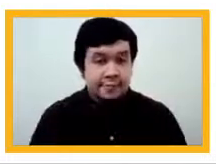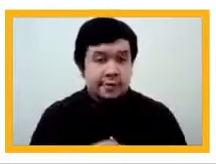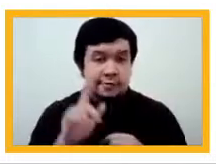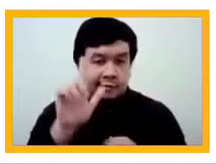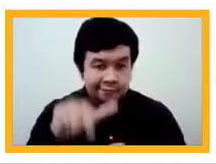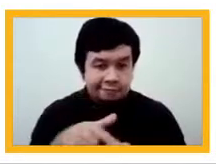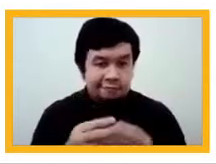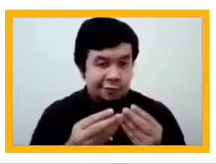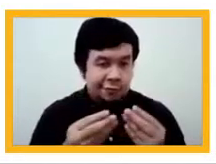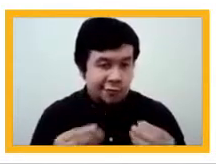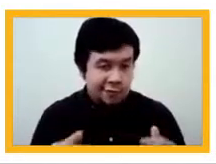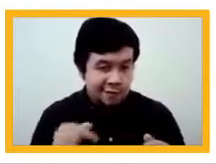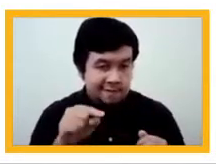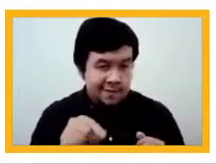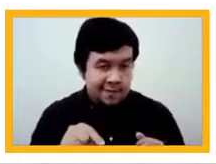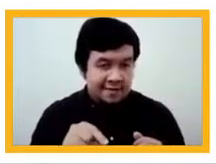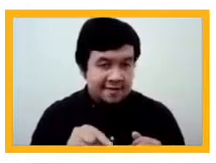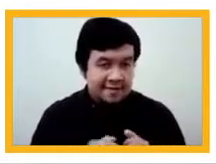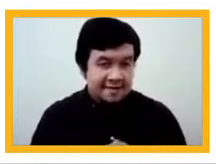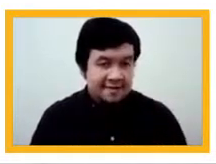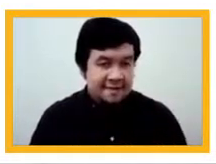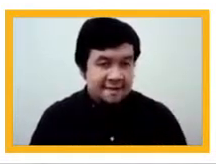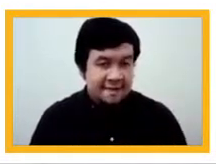industry cooperation problem.